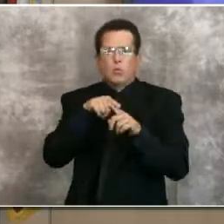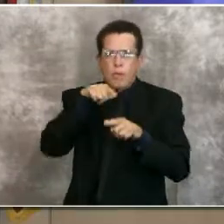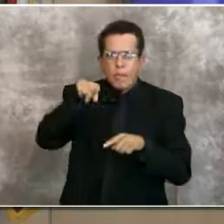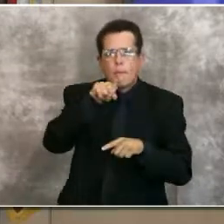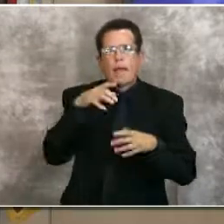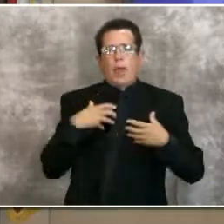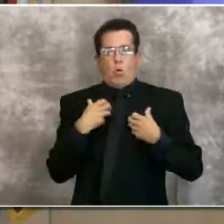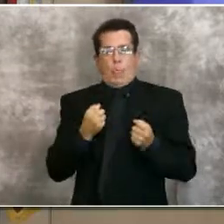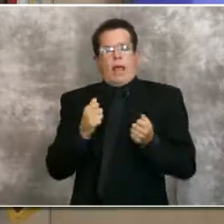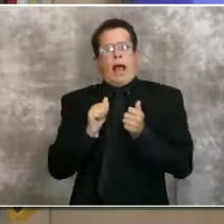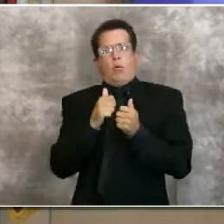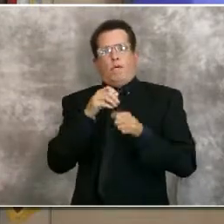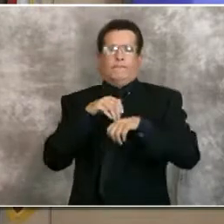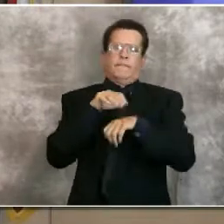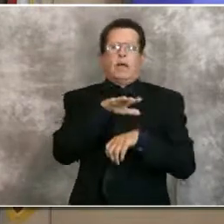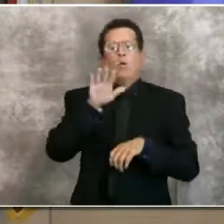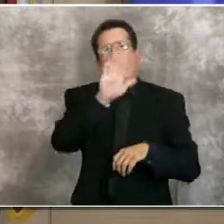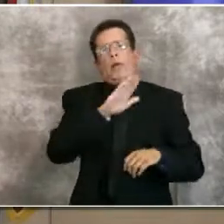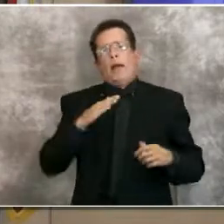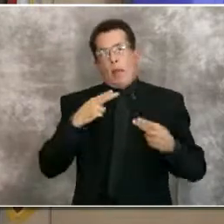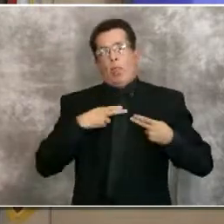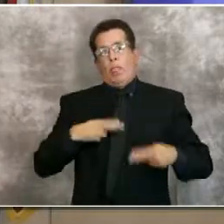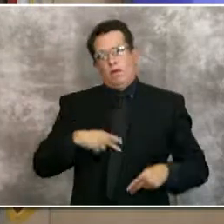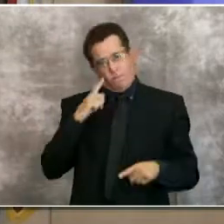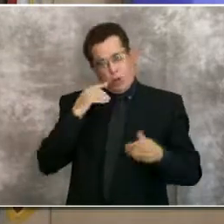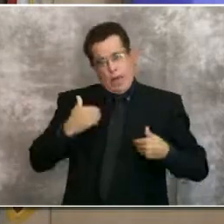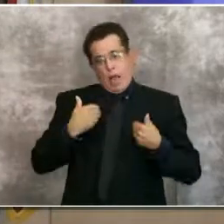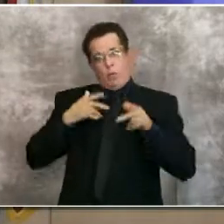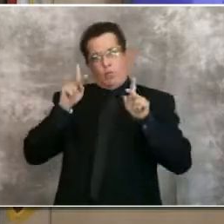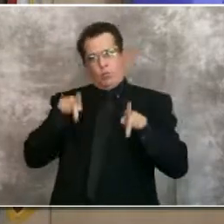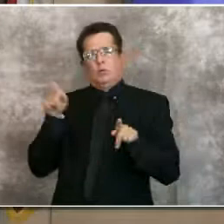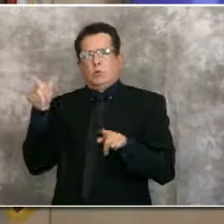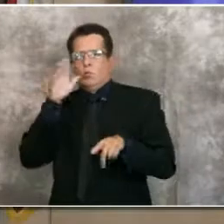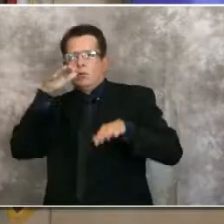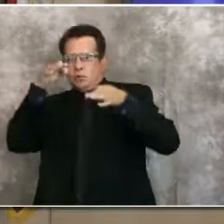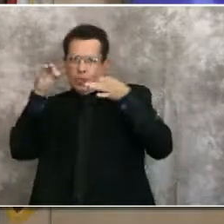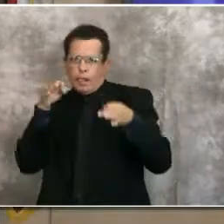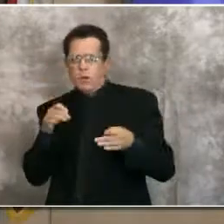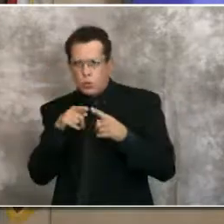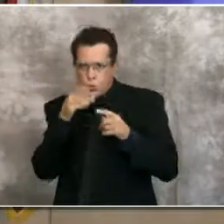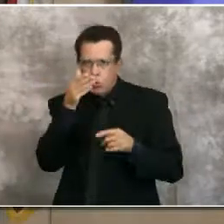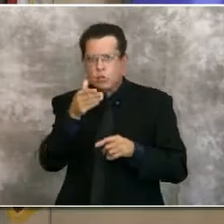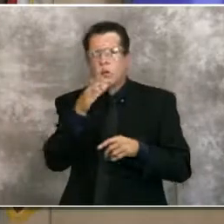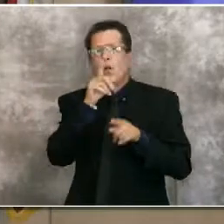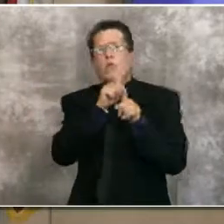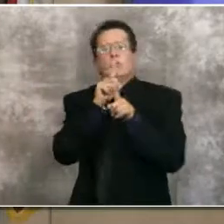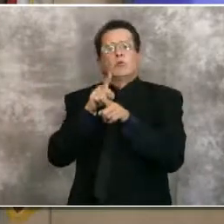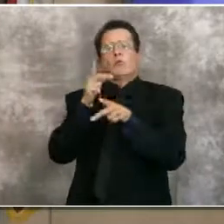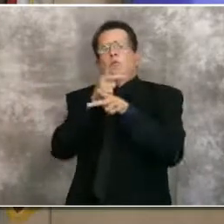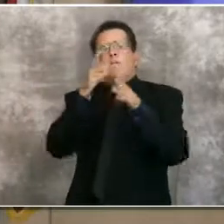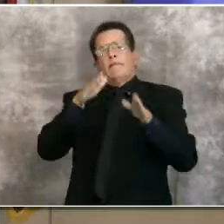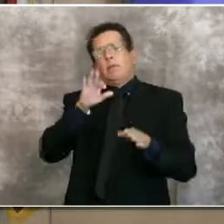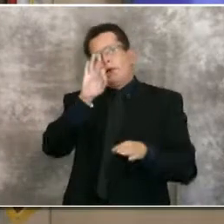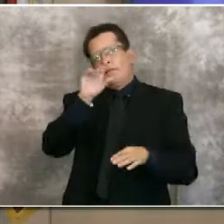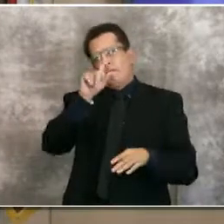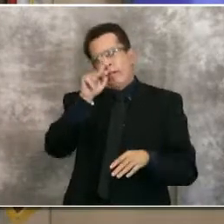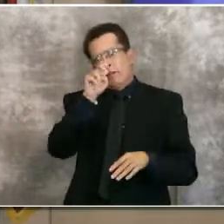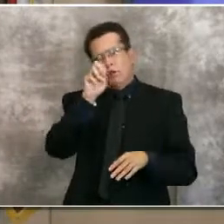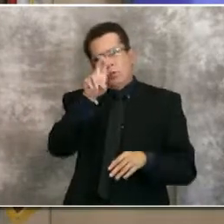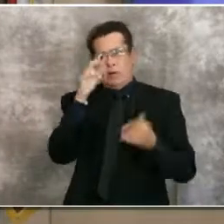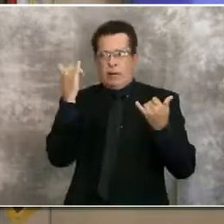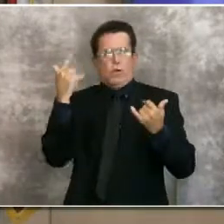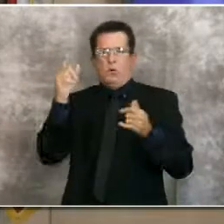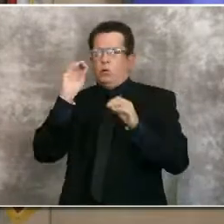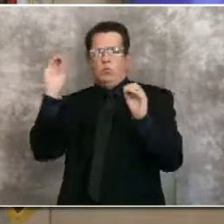especially on young adults. I also want to let you know that Supervisor Fletcher will not be joining us today as he has a